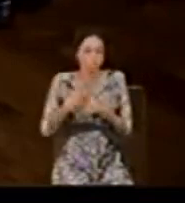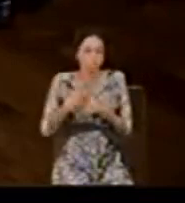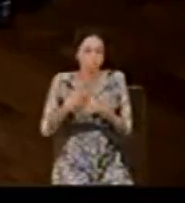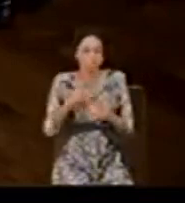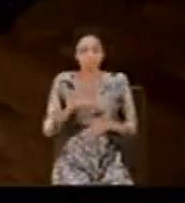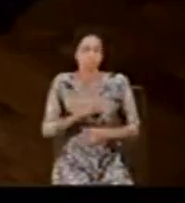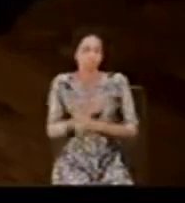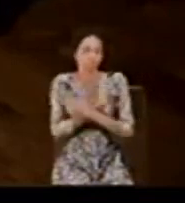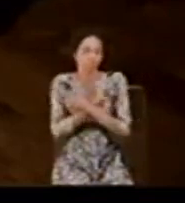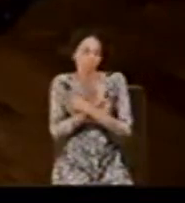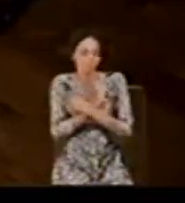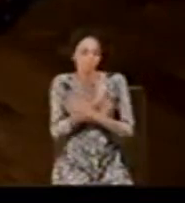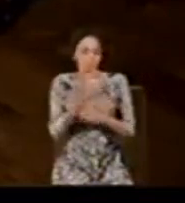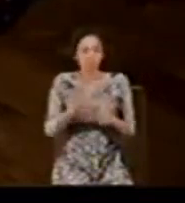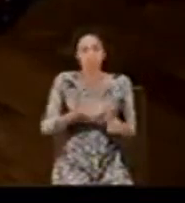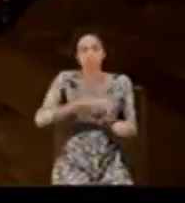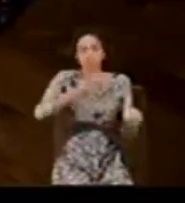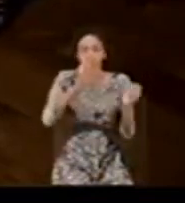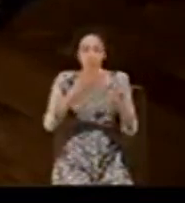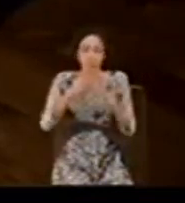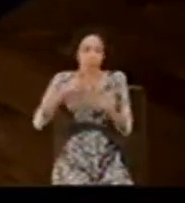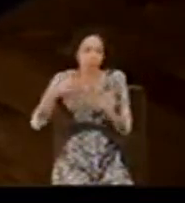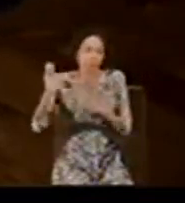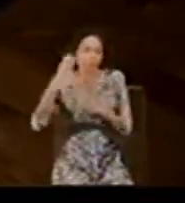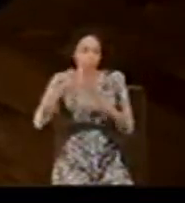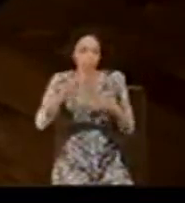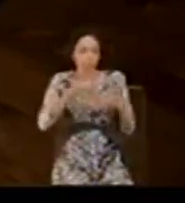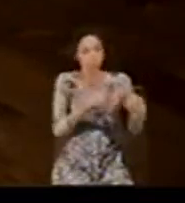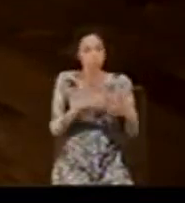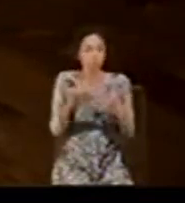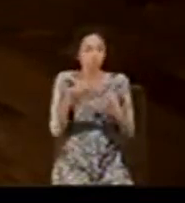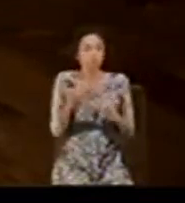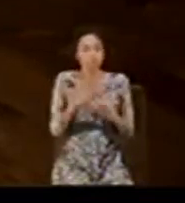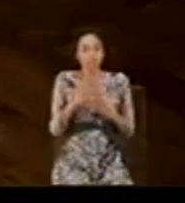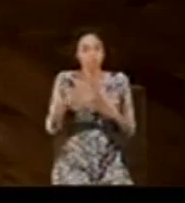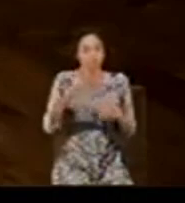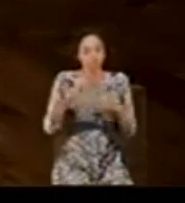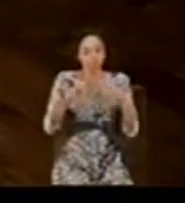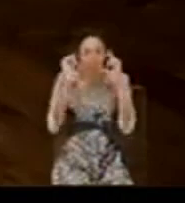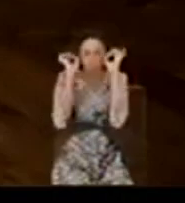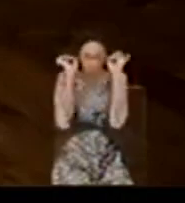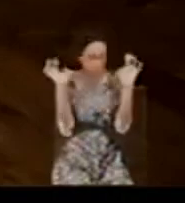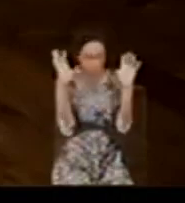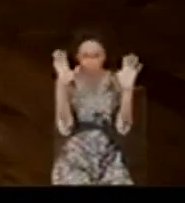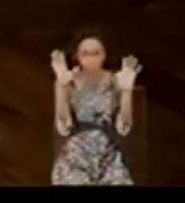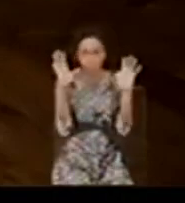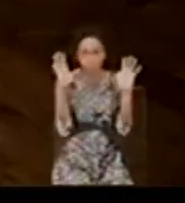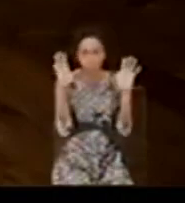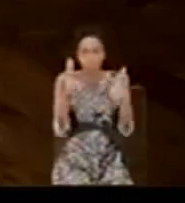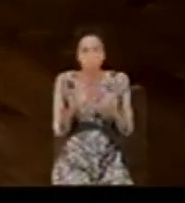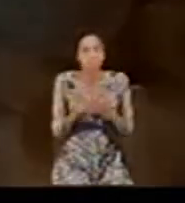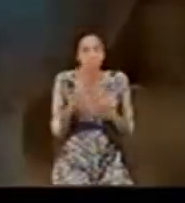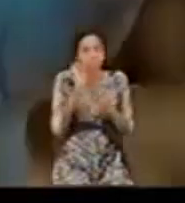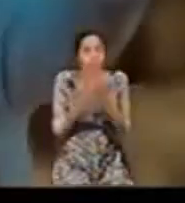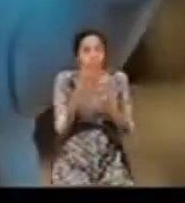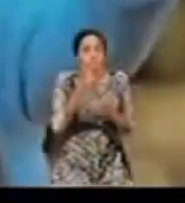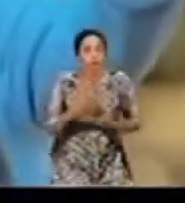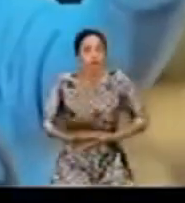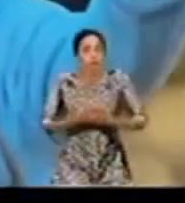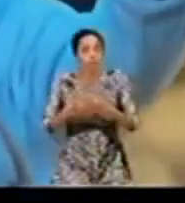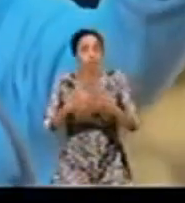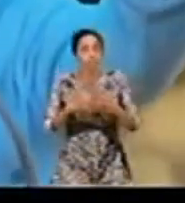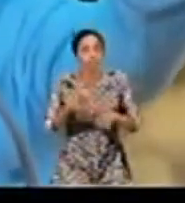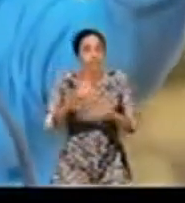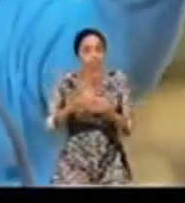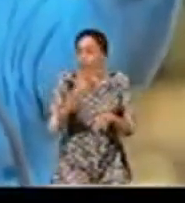turn away your heart completely from all those abominations. Being born into the church does not guarantee salvation, because that would mean